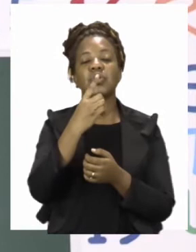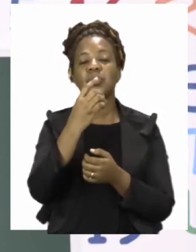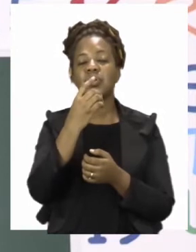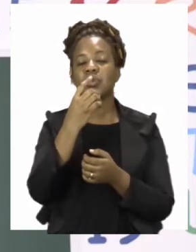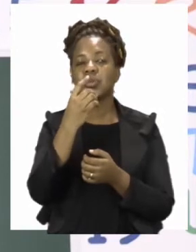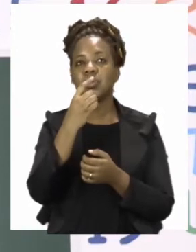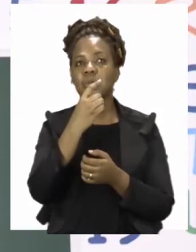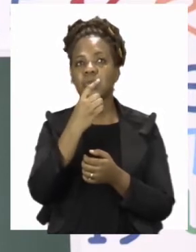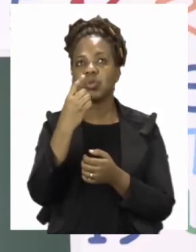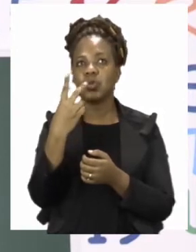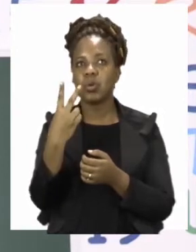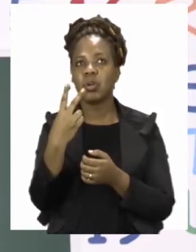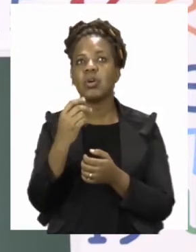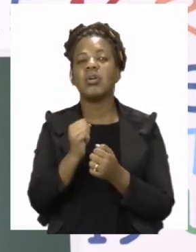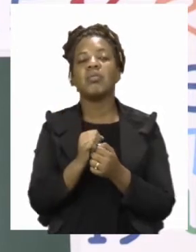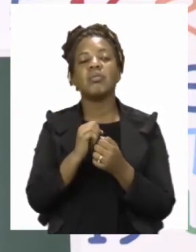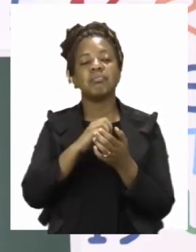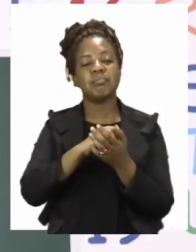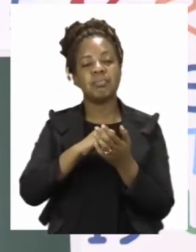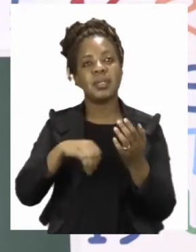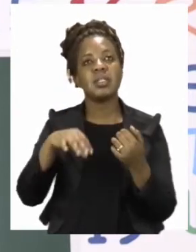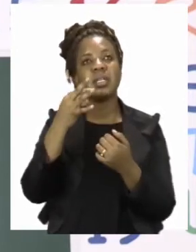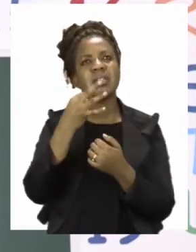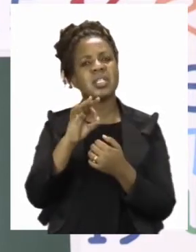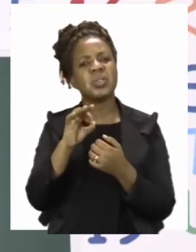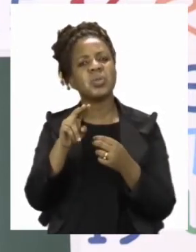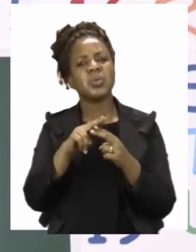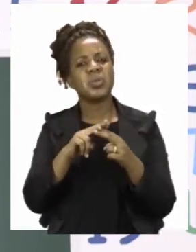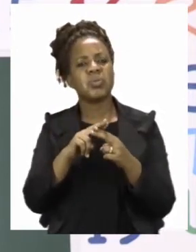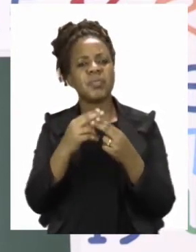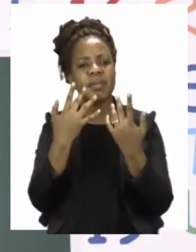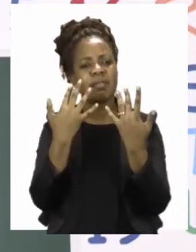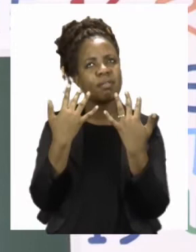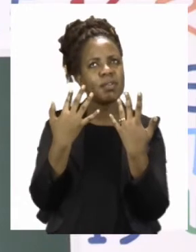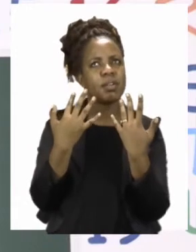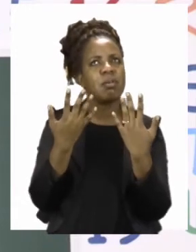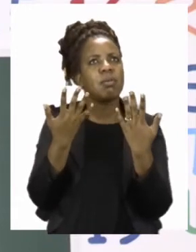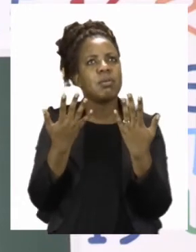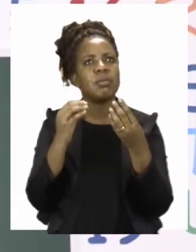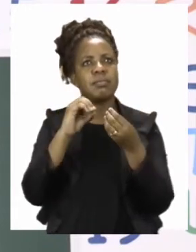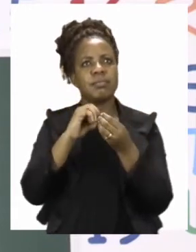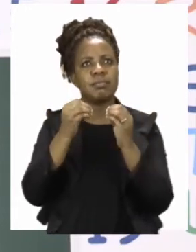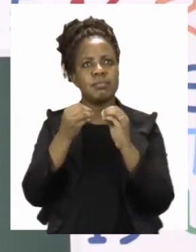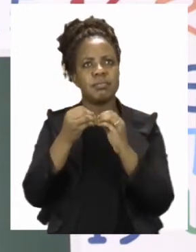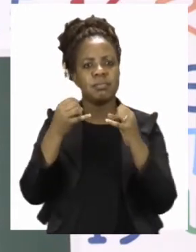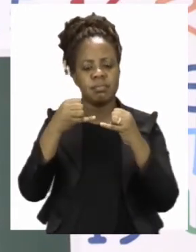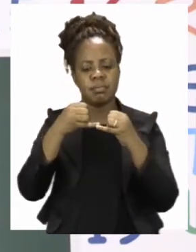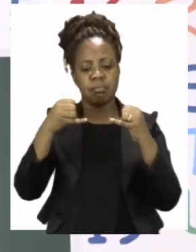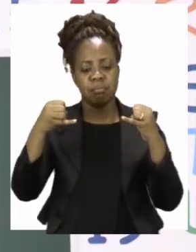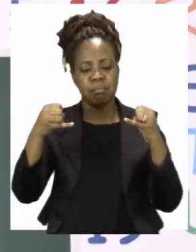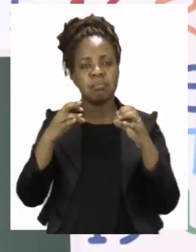units, you say 2 minus 9. 2 minus